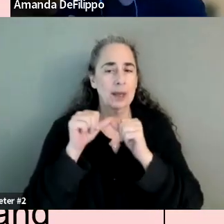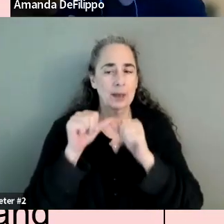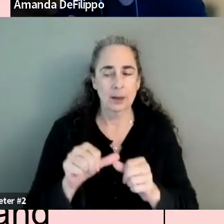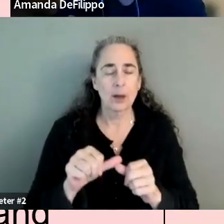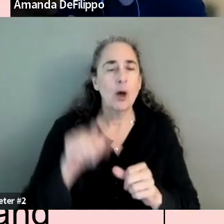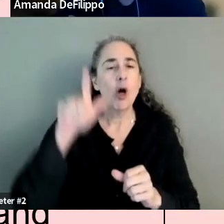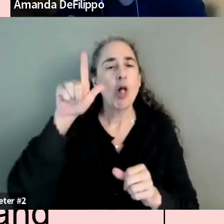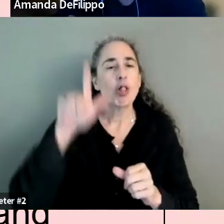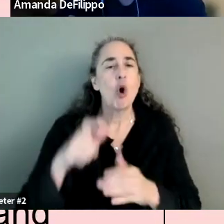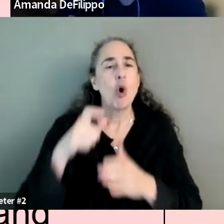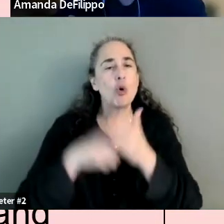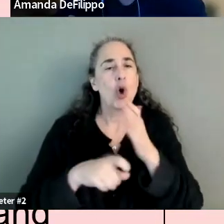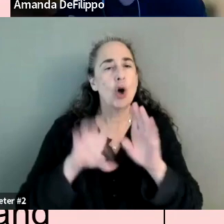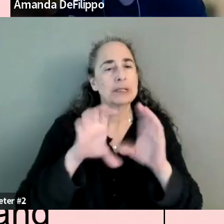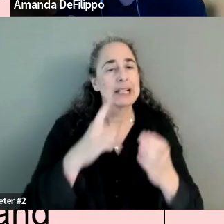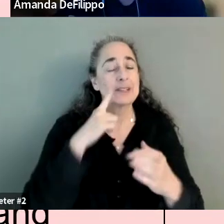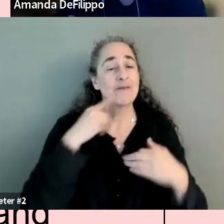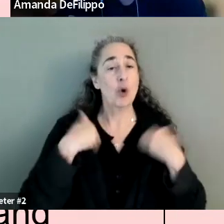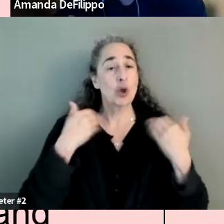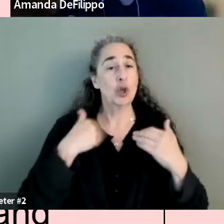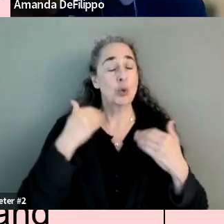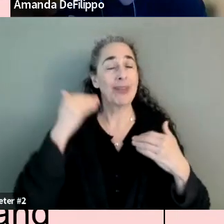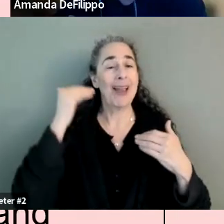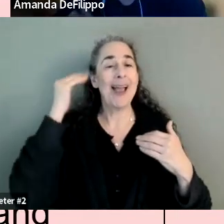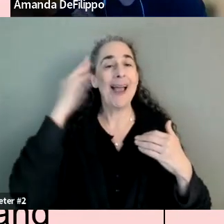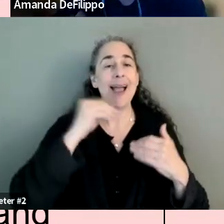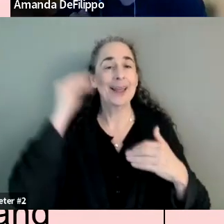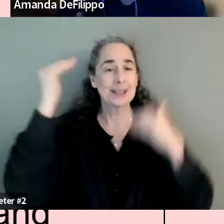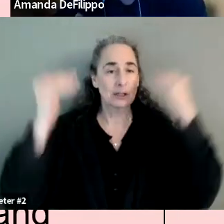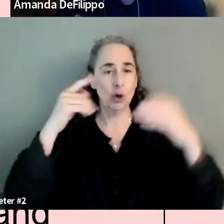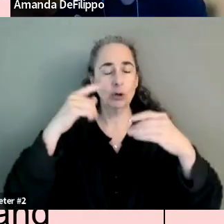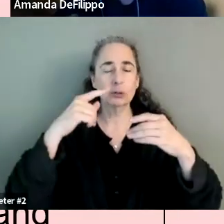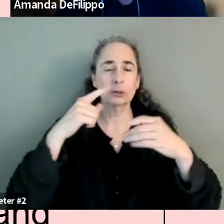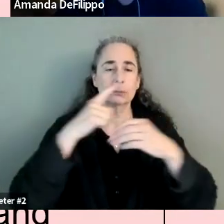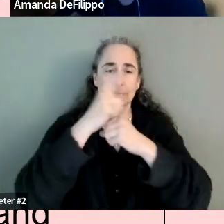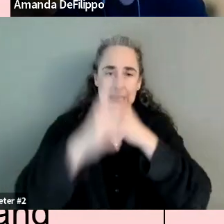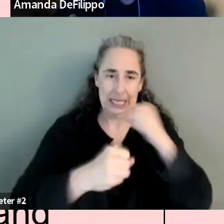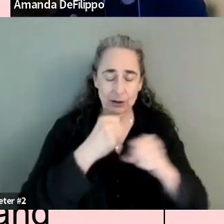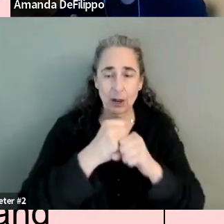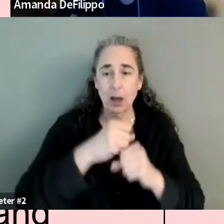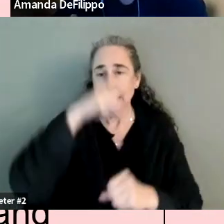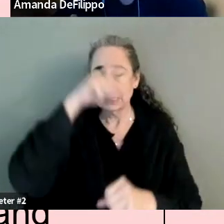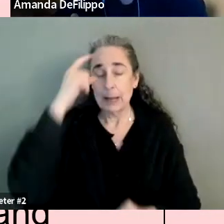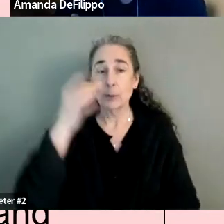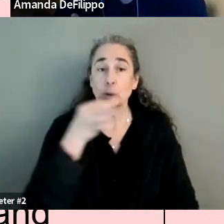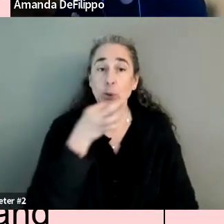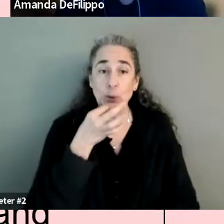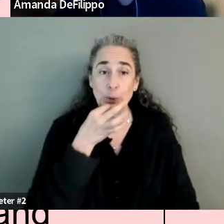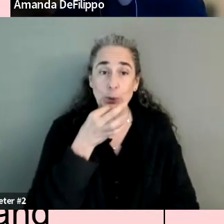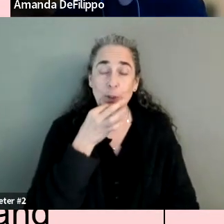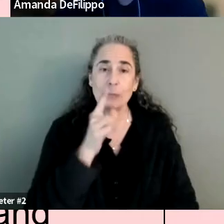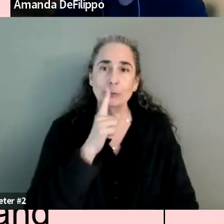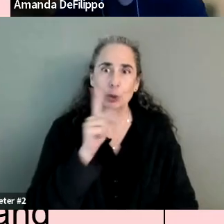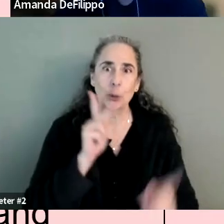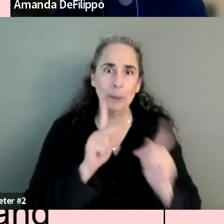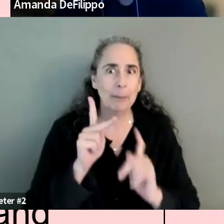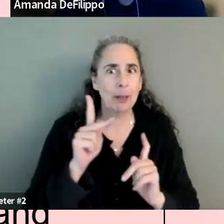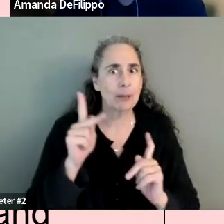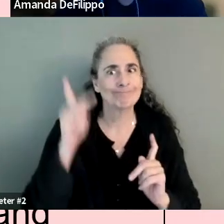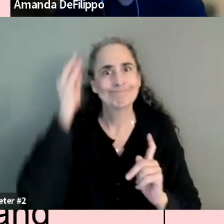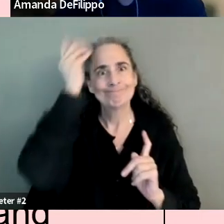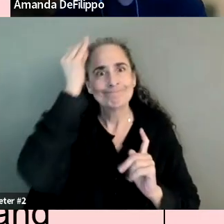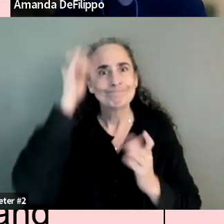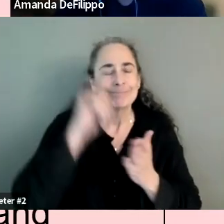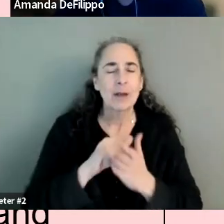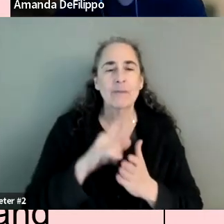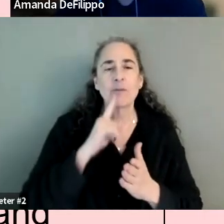low-cost classes for youth and adults year-round. Summer is right around the corner, and I'm sure that's on the mind of everybody. Youth